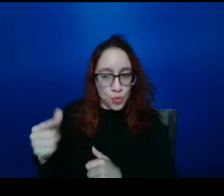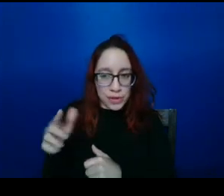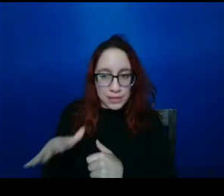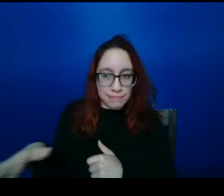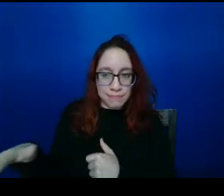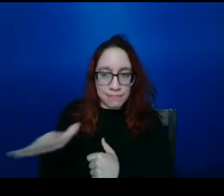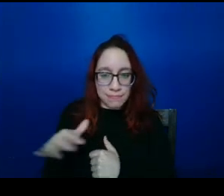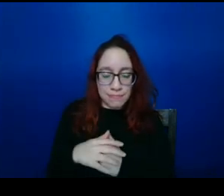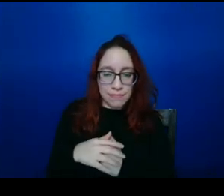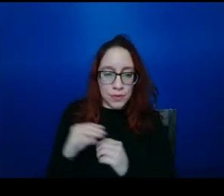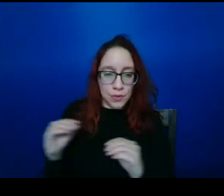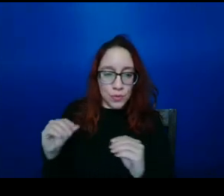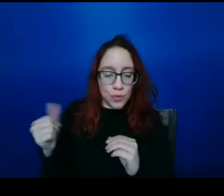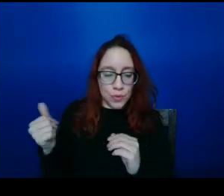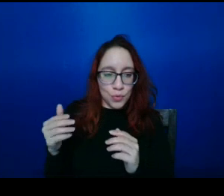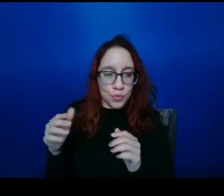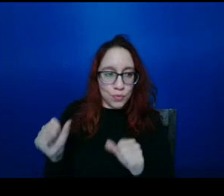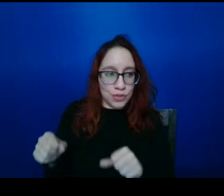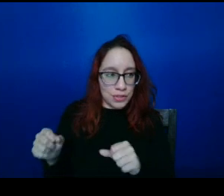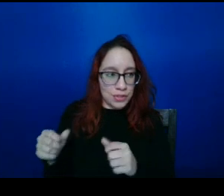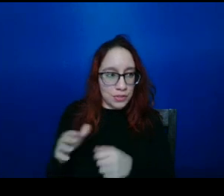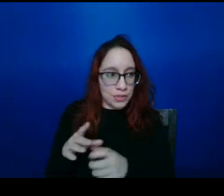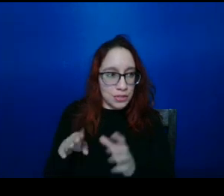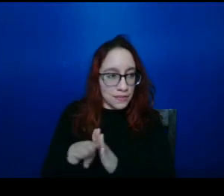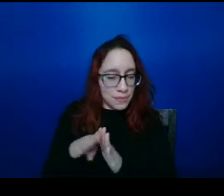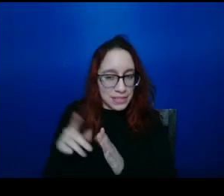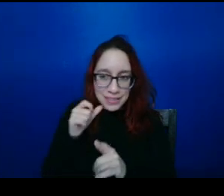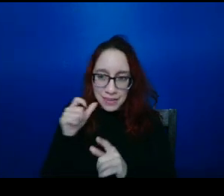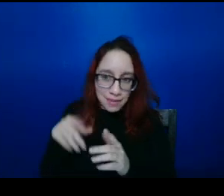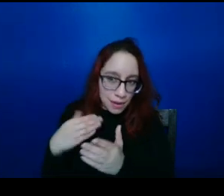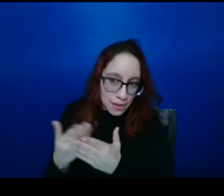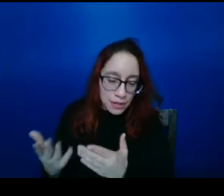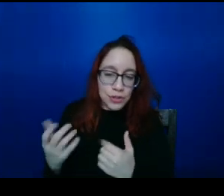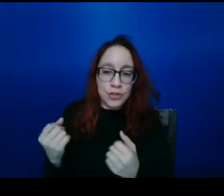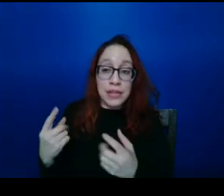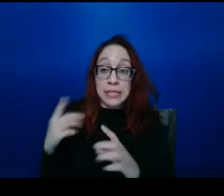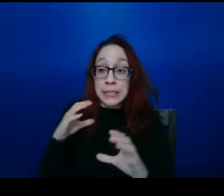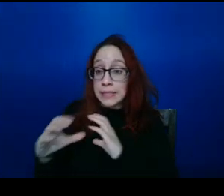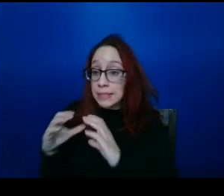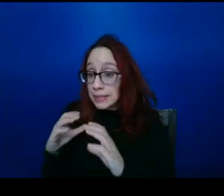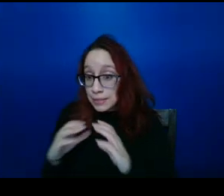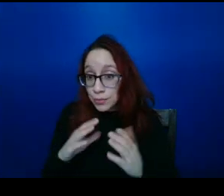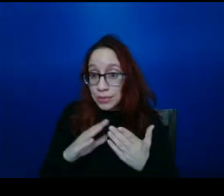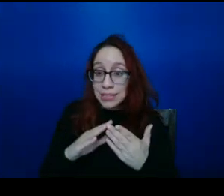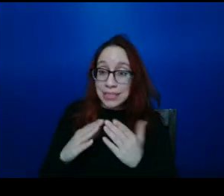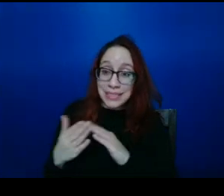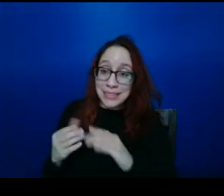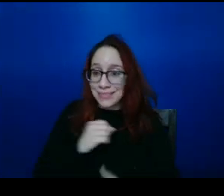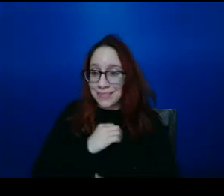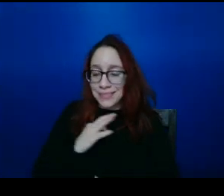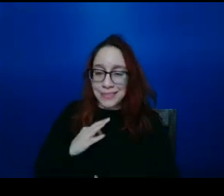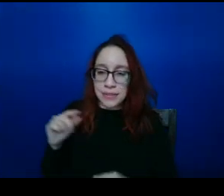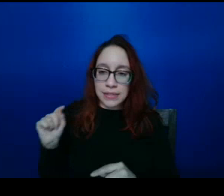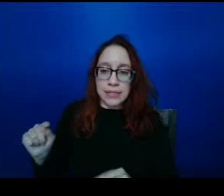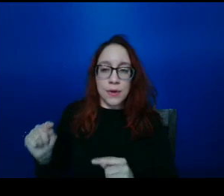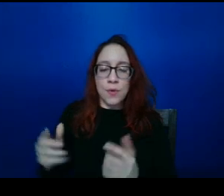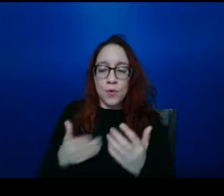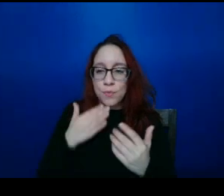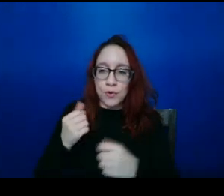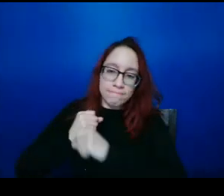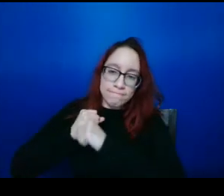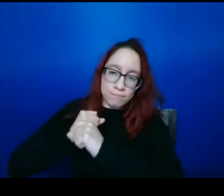that no other potential development comes in. And so after lots of conversations with city staff, this is really probably the most